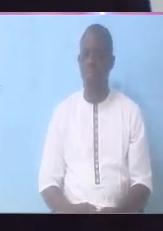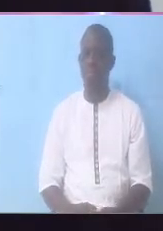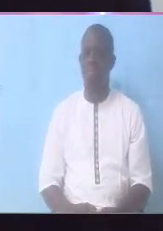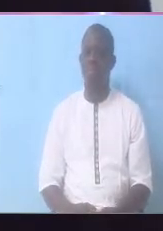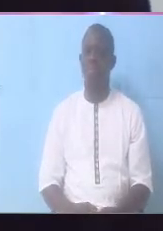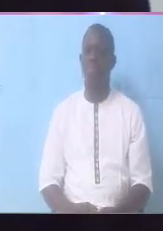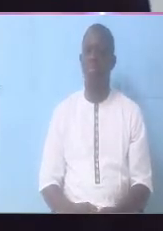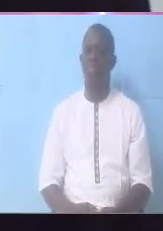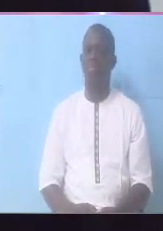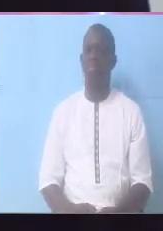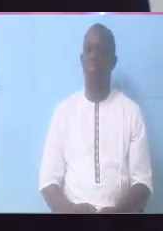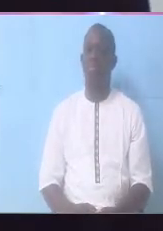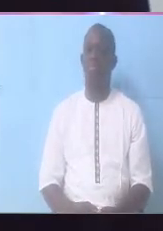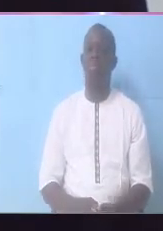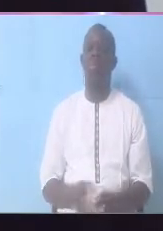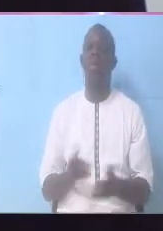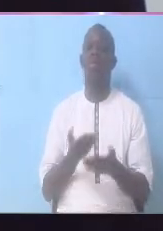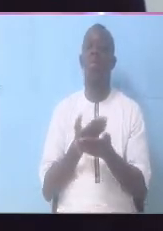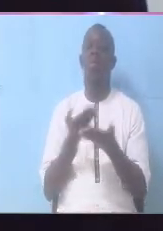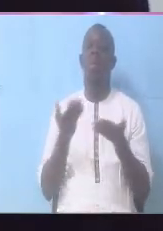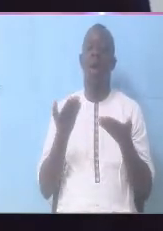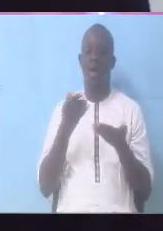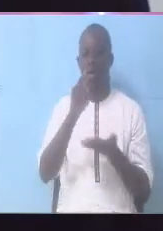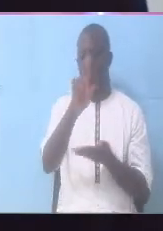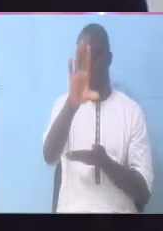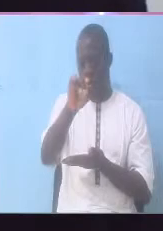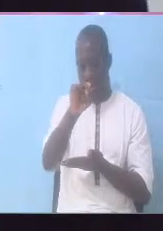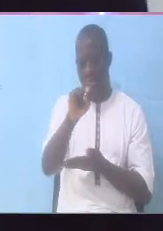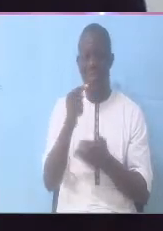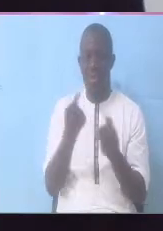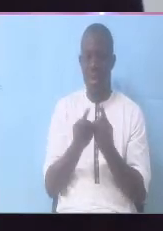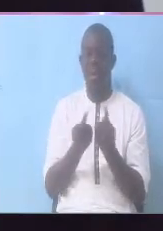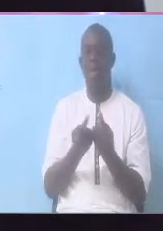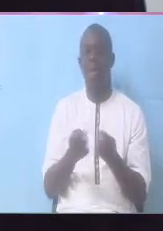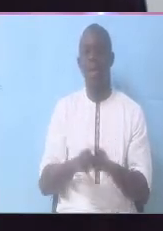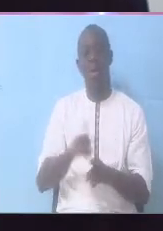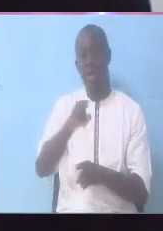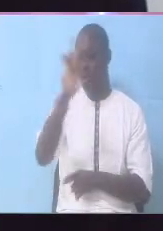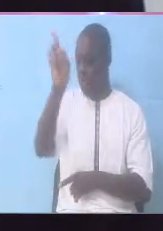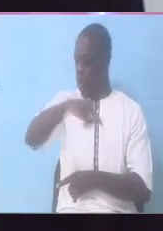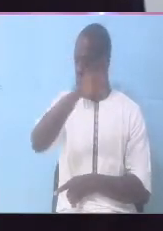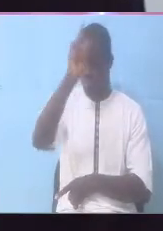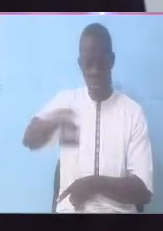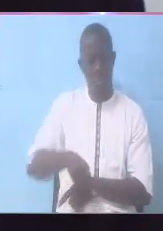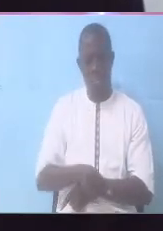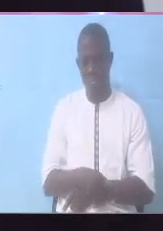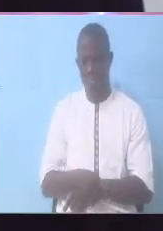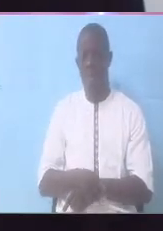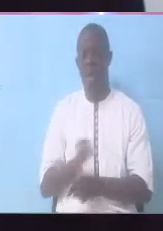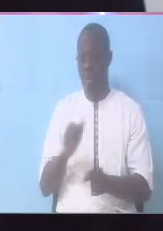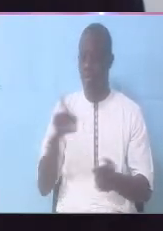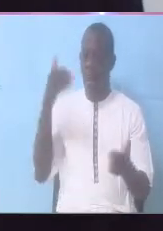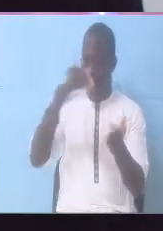Because I felt it wasn't. I feel it's wrong. It's wrong. In fact, I will come to that part.